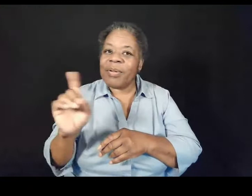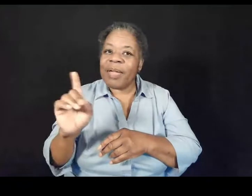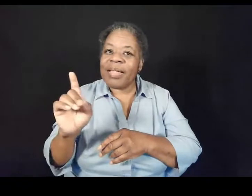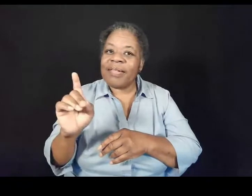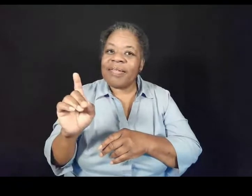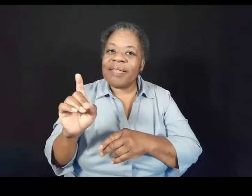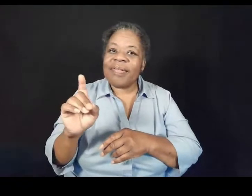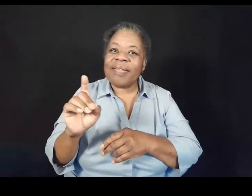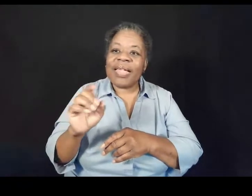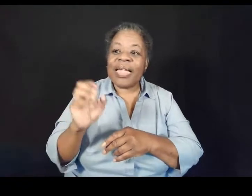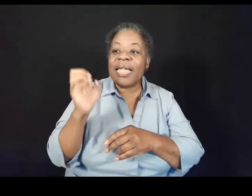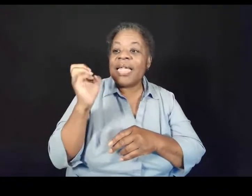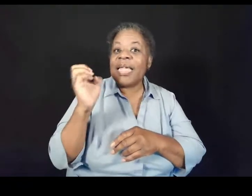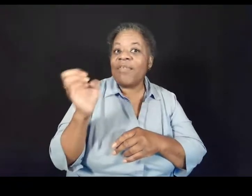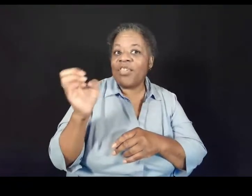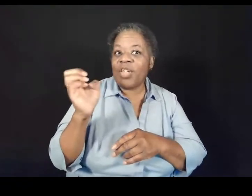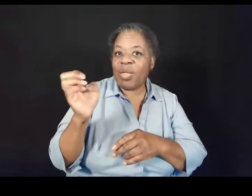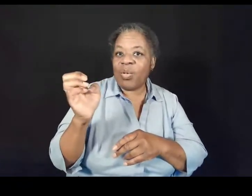evangelicals,